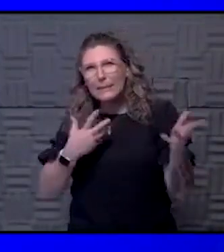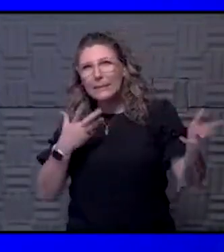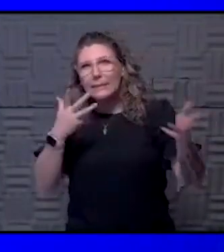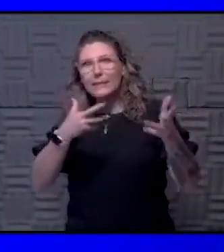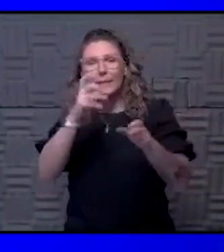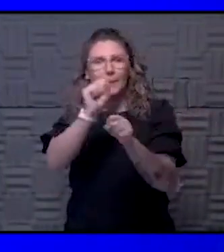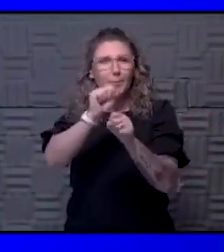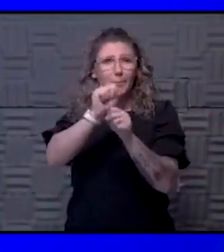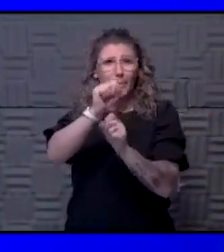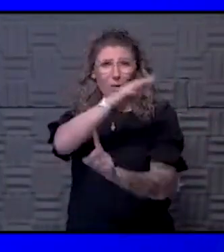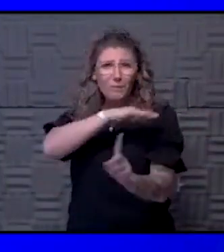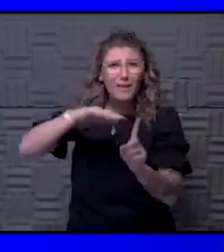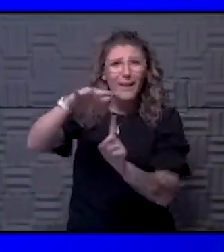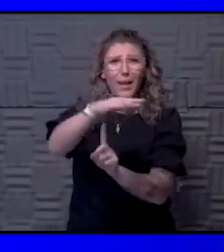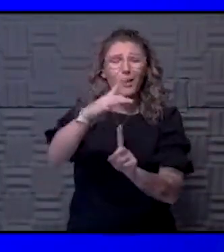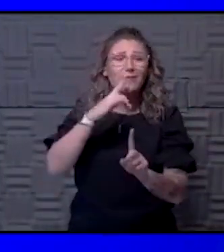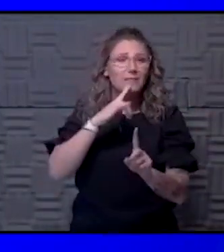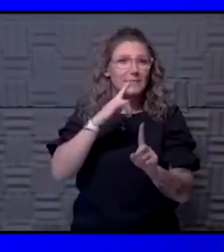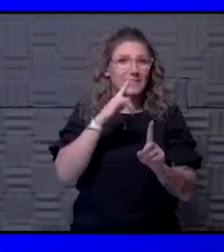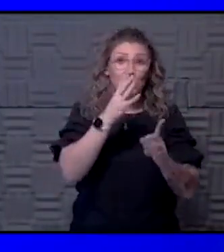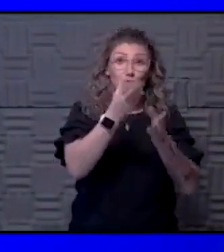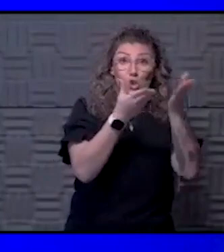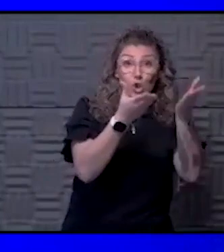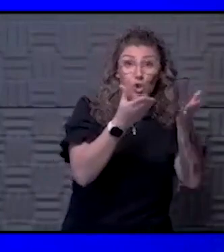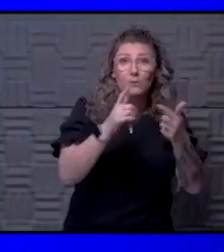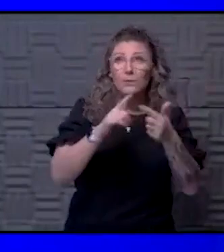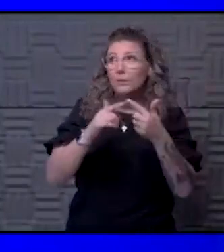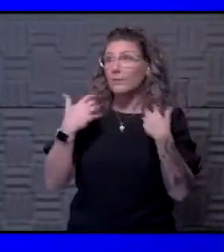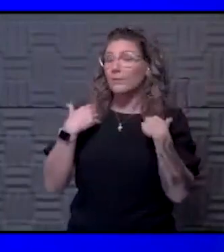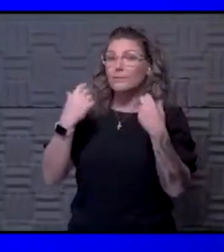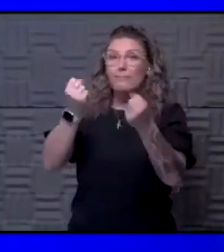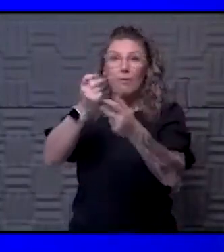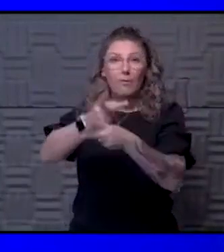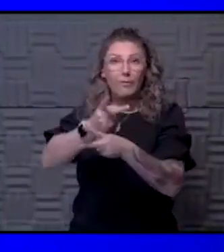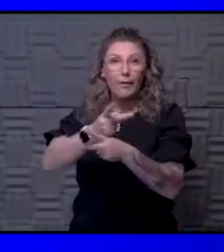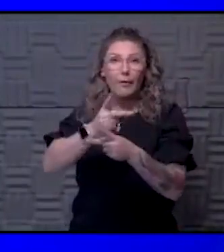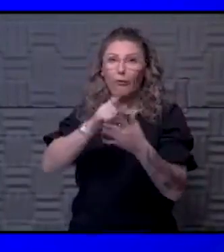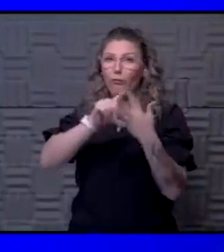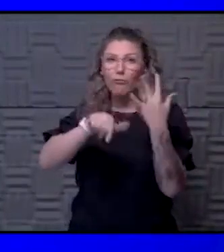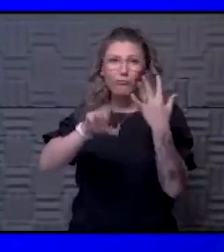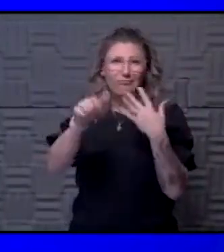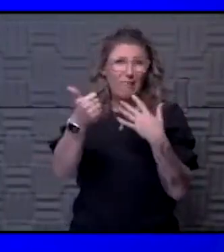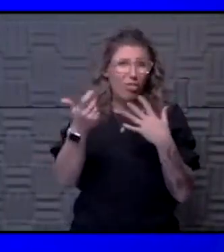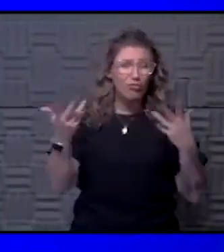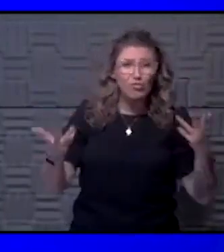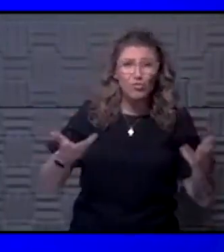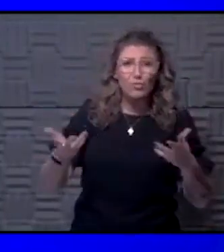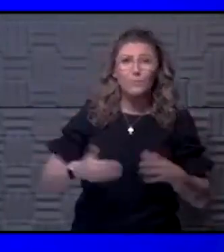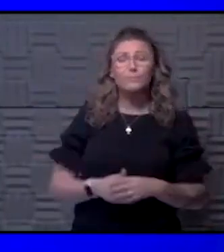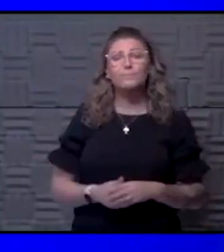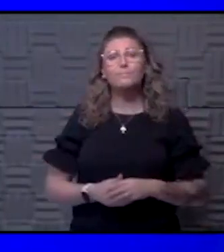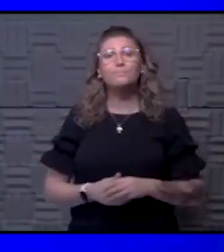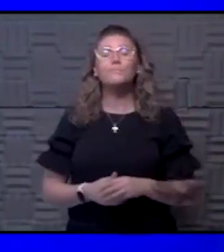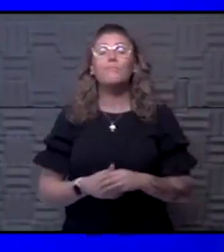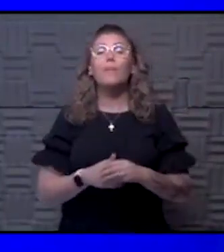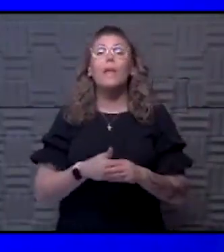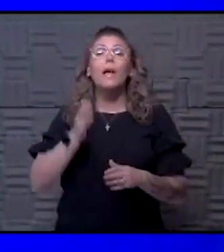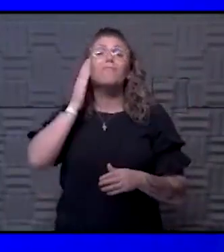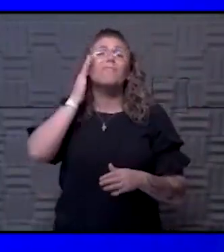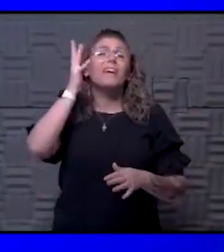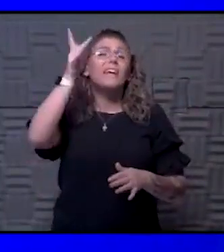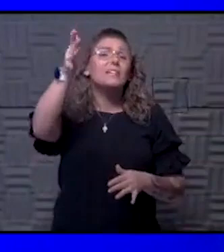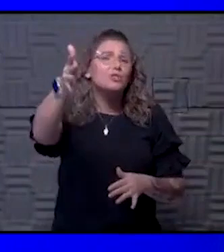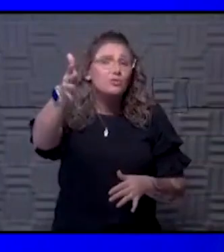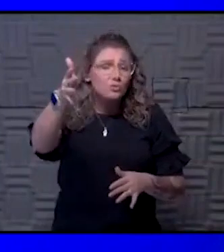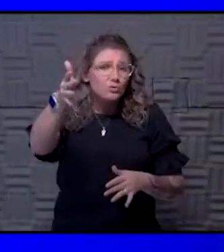it the service industry? Is it healthcare? Is it something else? I think eventually